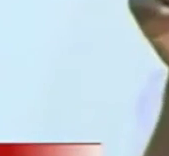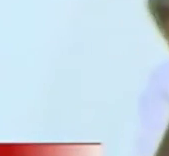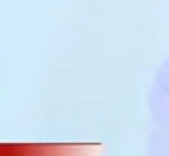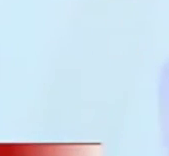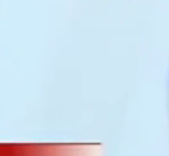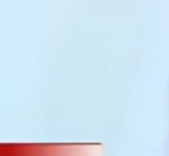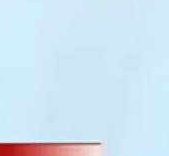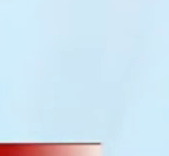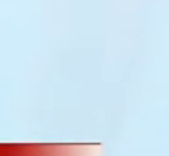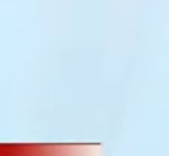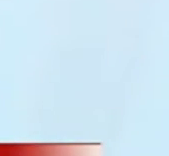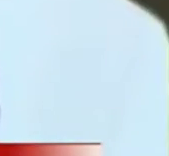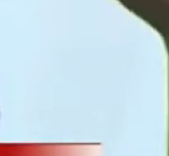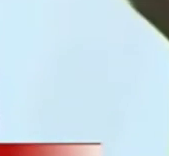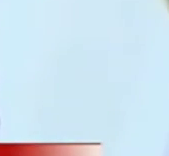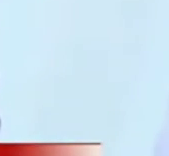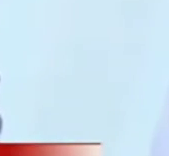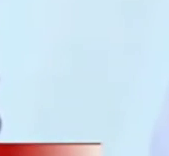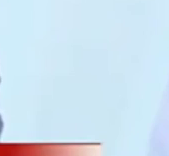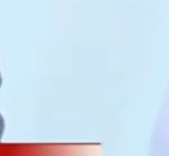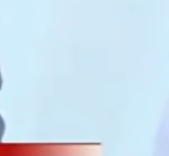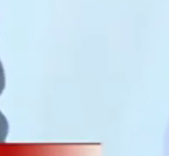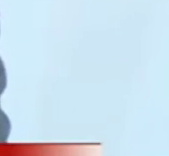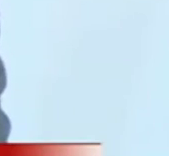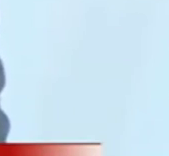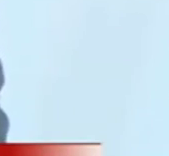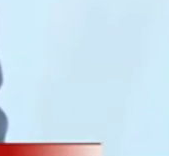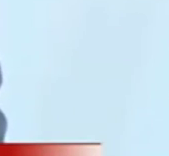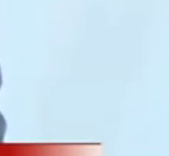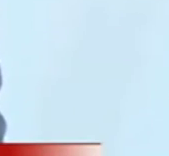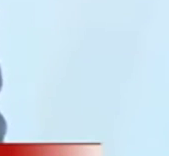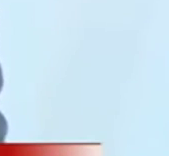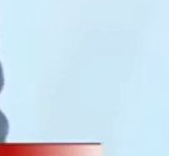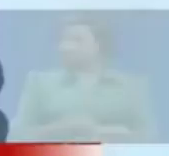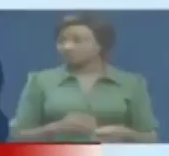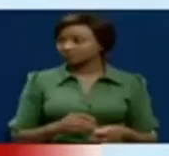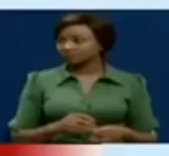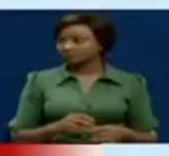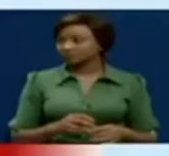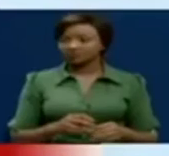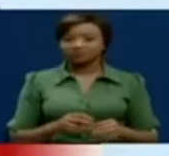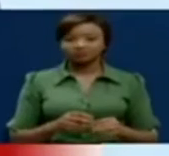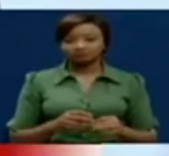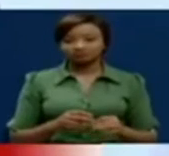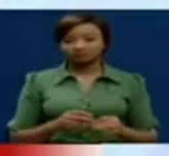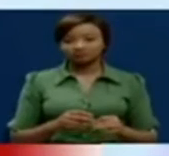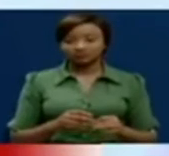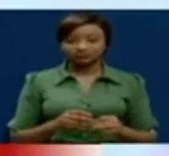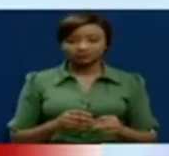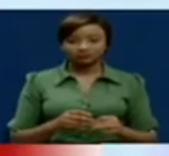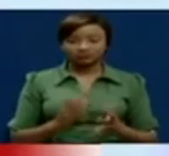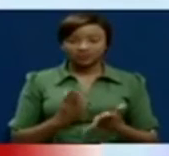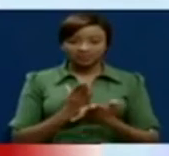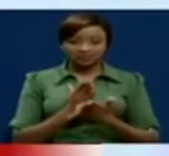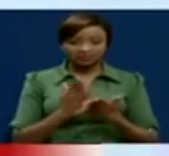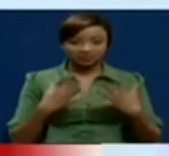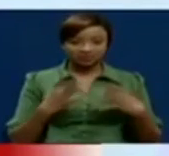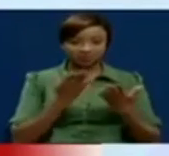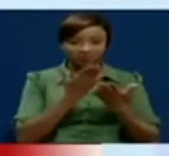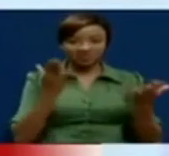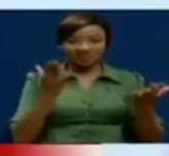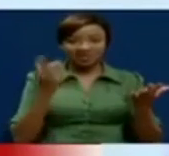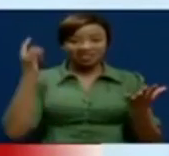some have deliberately decided to trivialize our efforts, and in so doing,